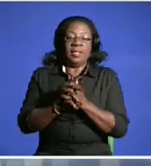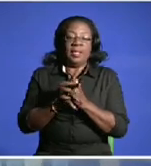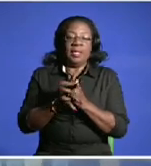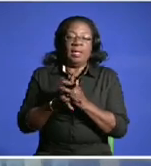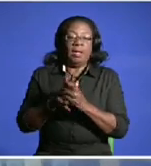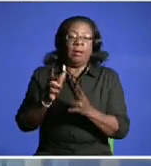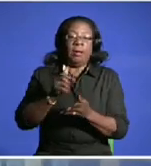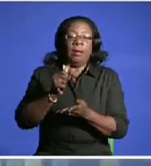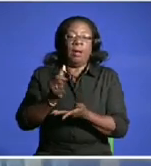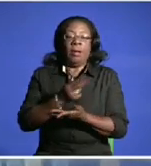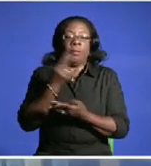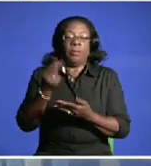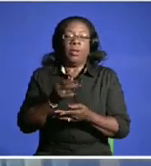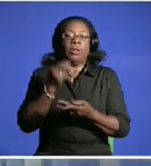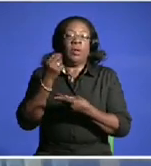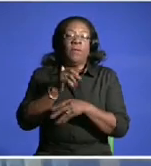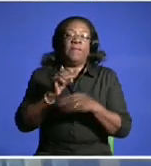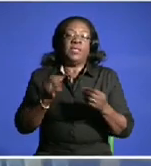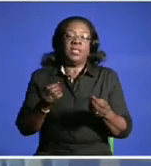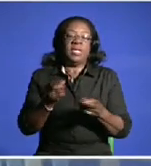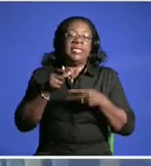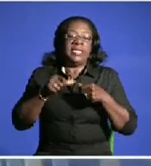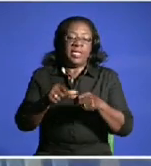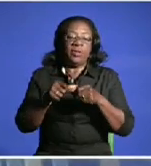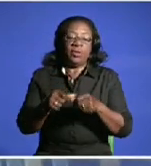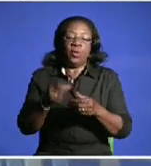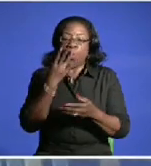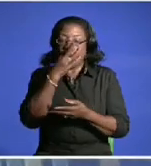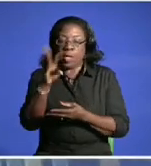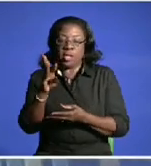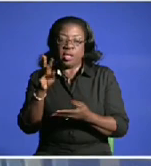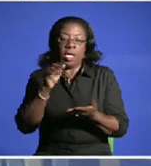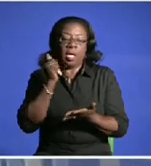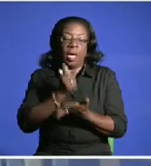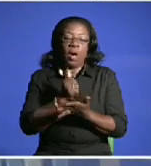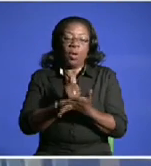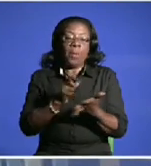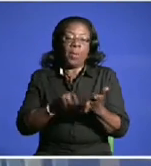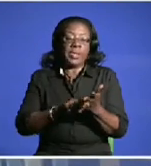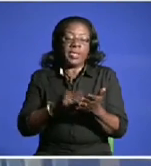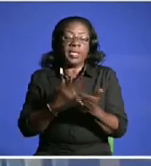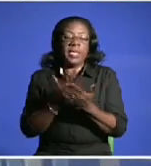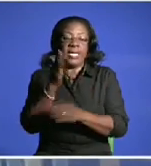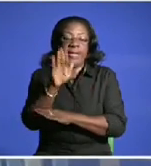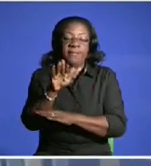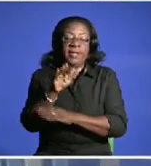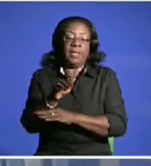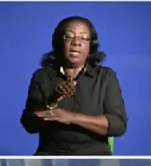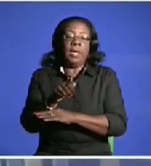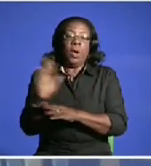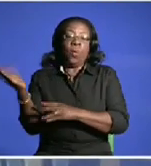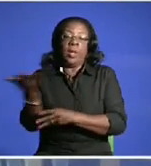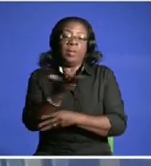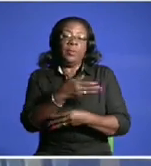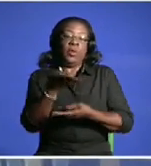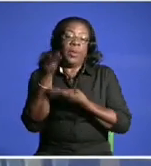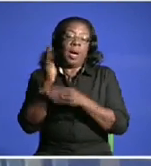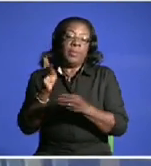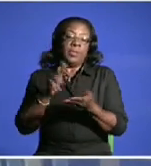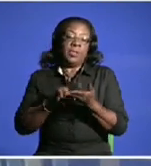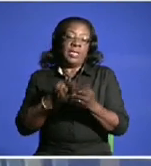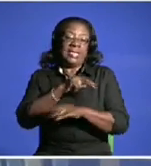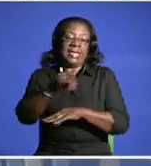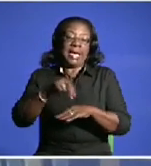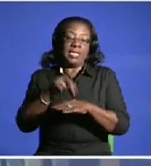Health officials continue to monitor possible cases of Conch poisoning. Good evening, everyone. I'm Keishla Adderley, and welcome to the Bahamas Tonight, the